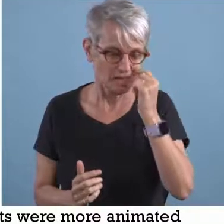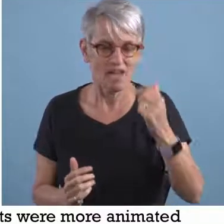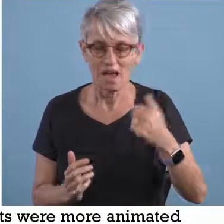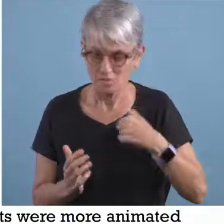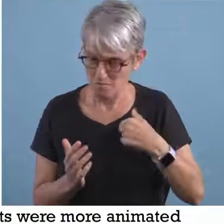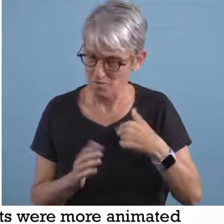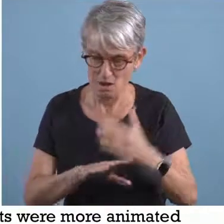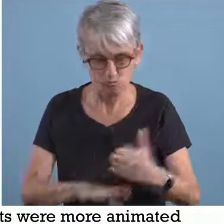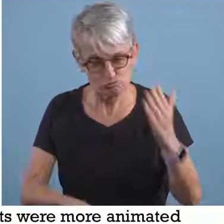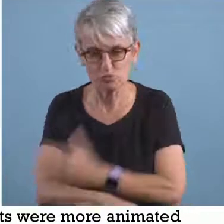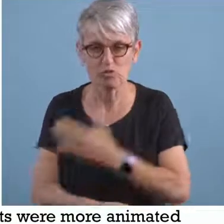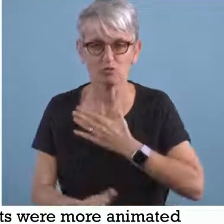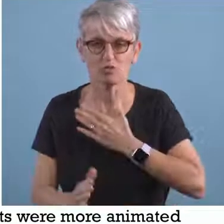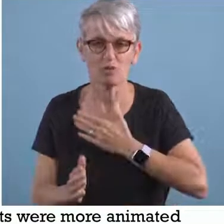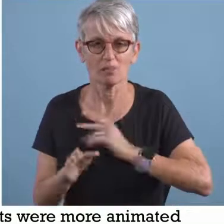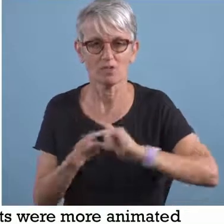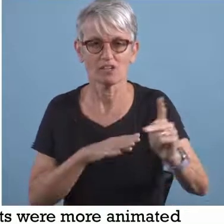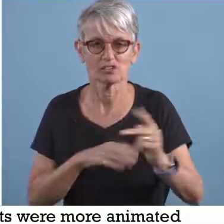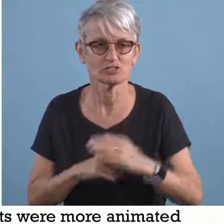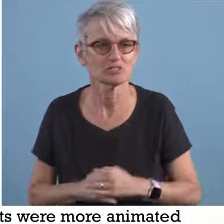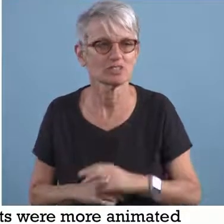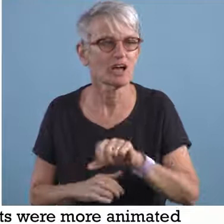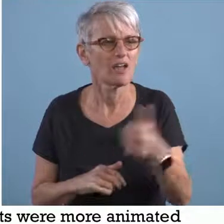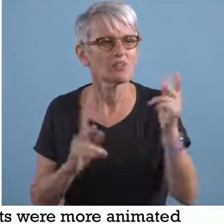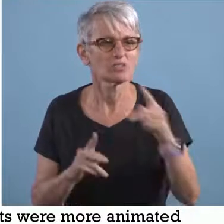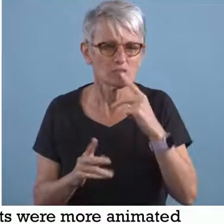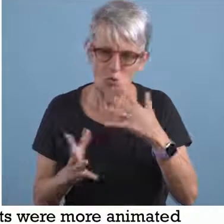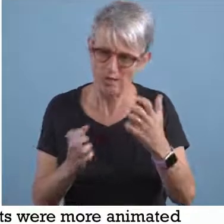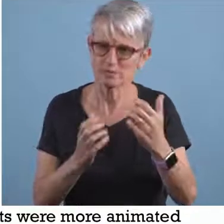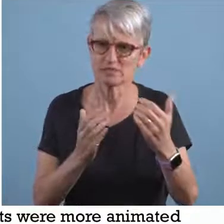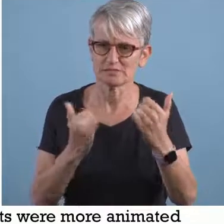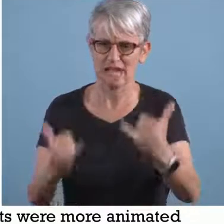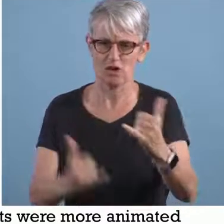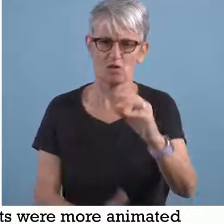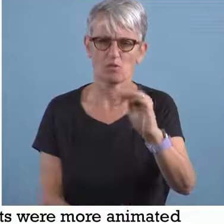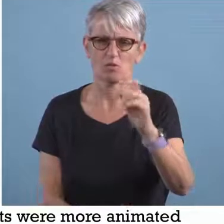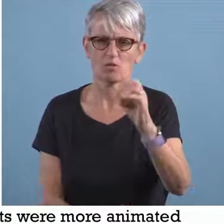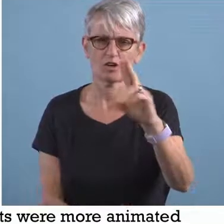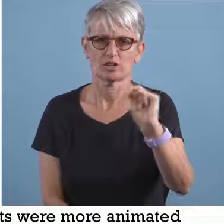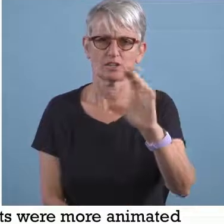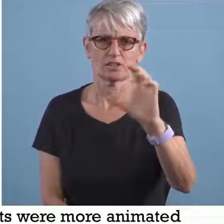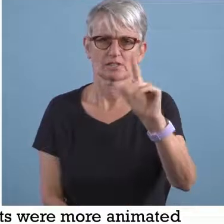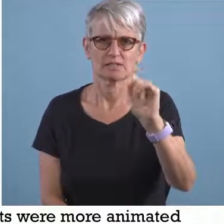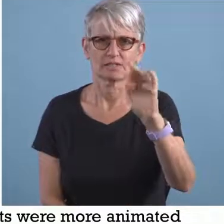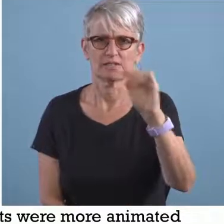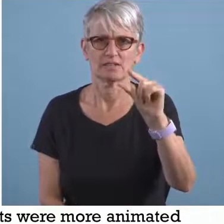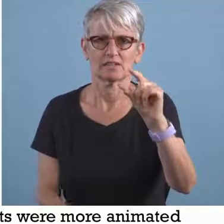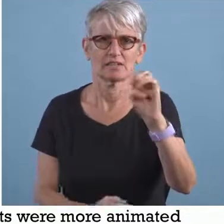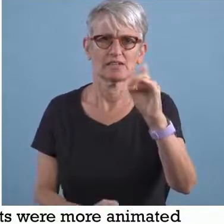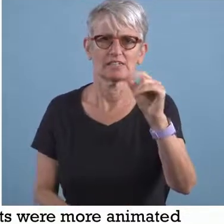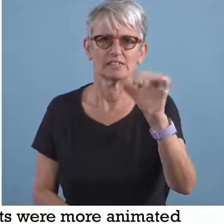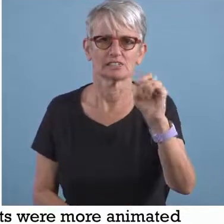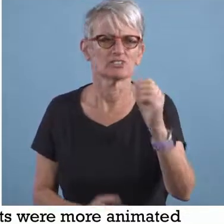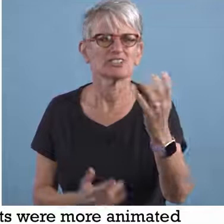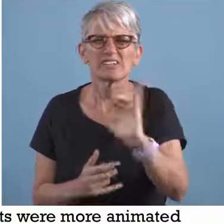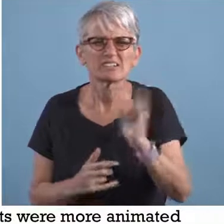of it. Someone else said, we want to be cutting edge. All of those definitely apply. It's like being a